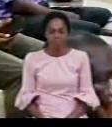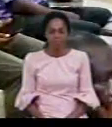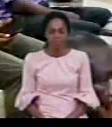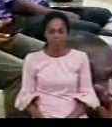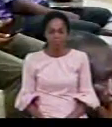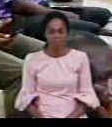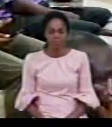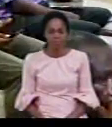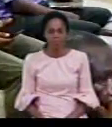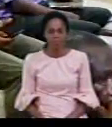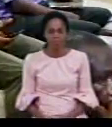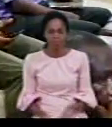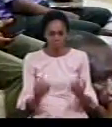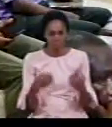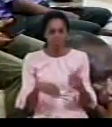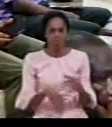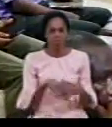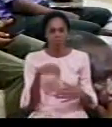Come out quickly.